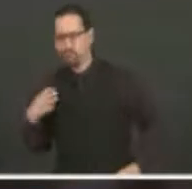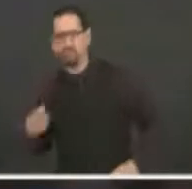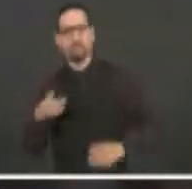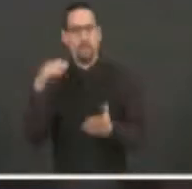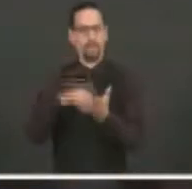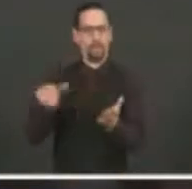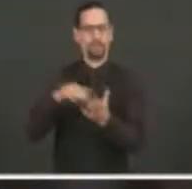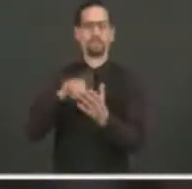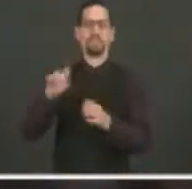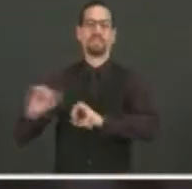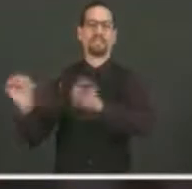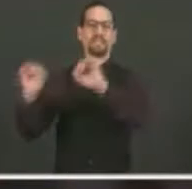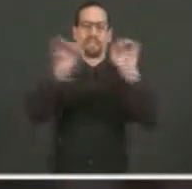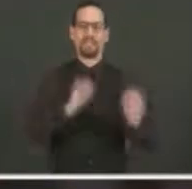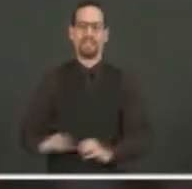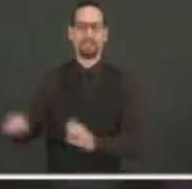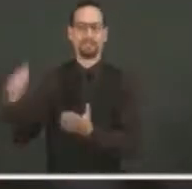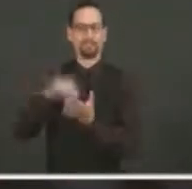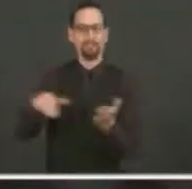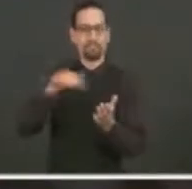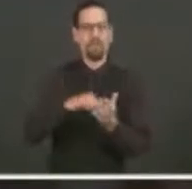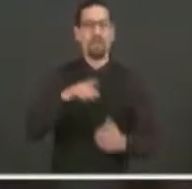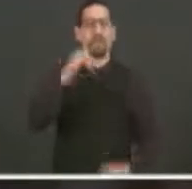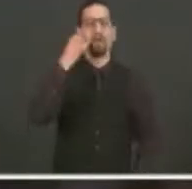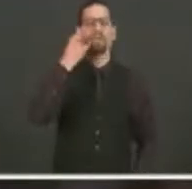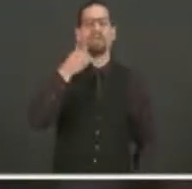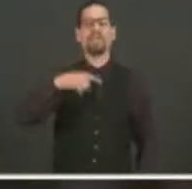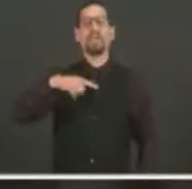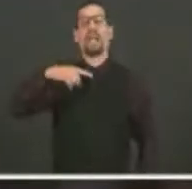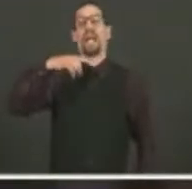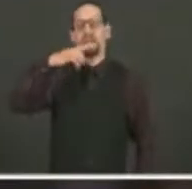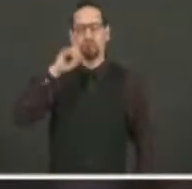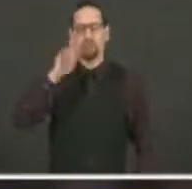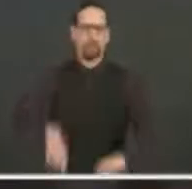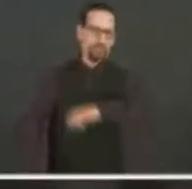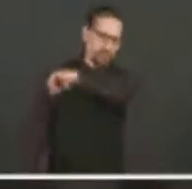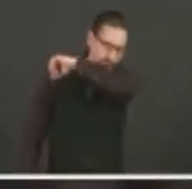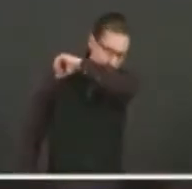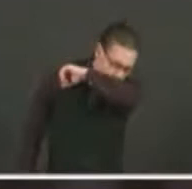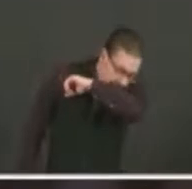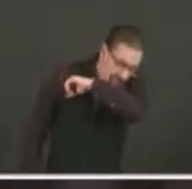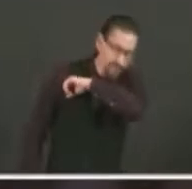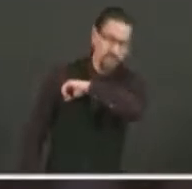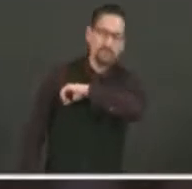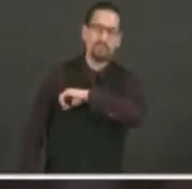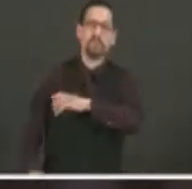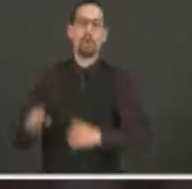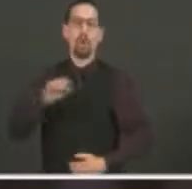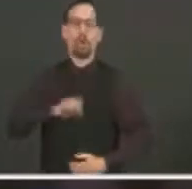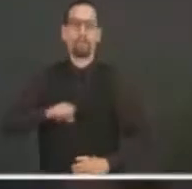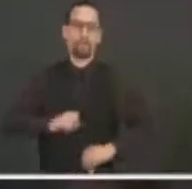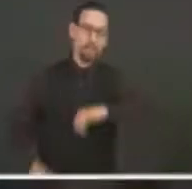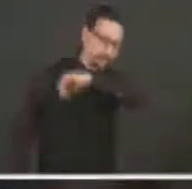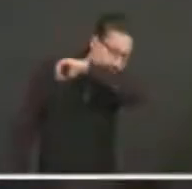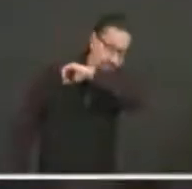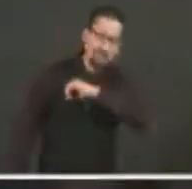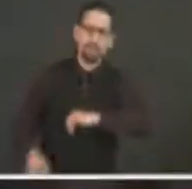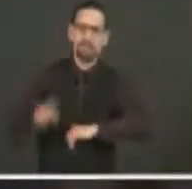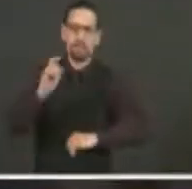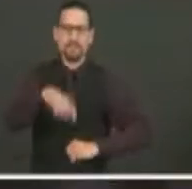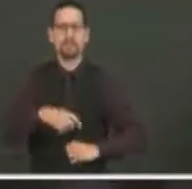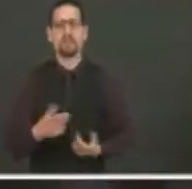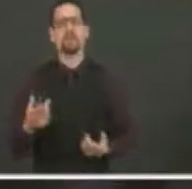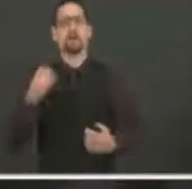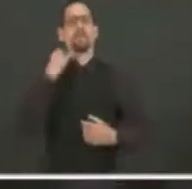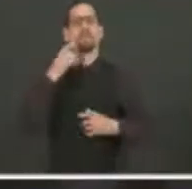Cough or sneeze into your elbow. Something else we've been repeating for a long time is that you should keep your groups